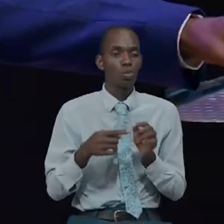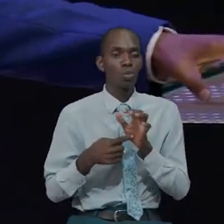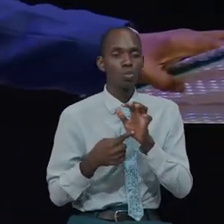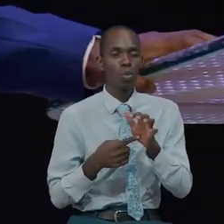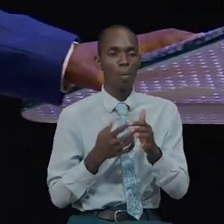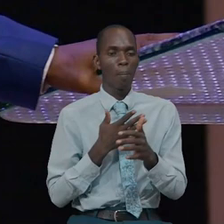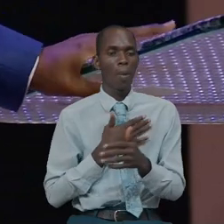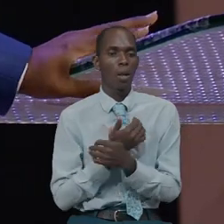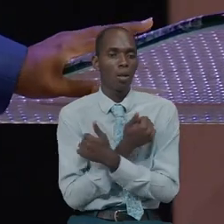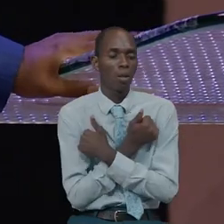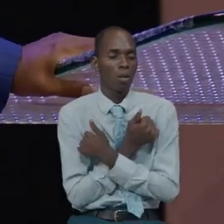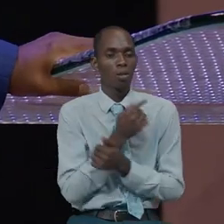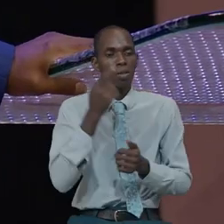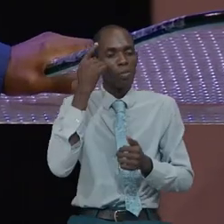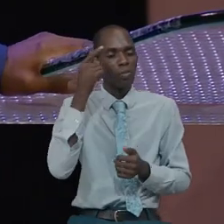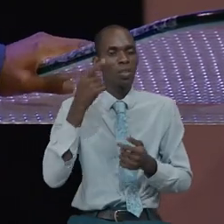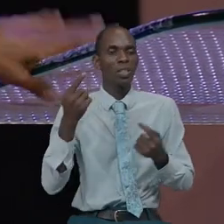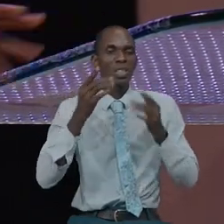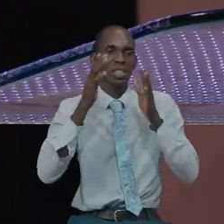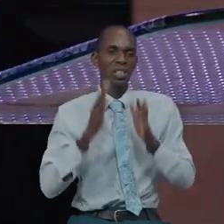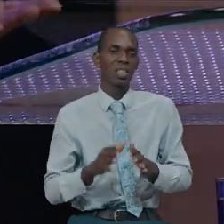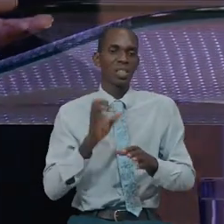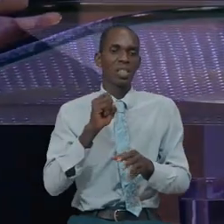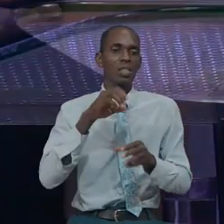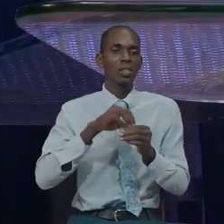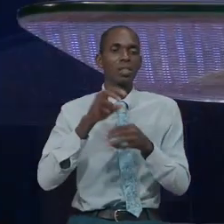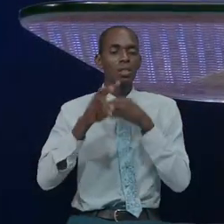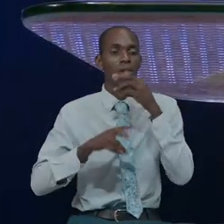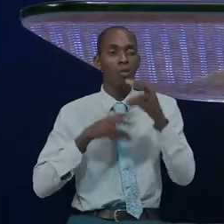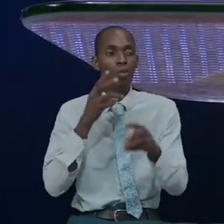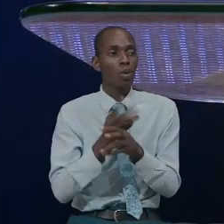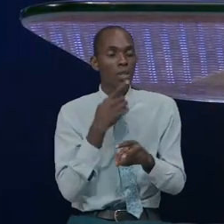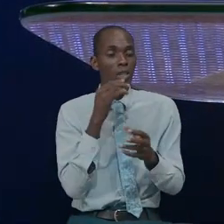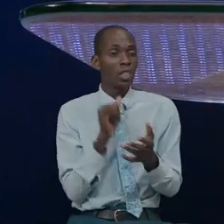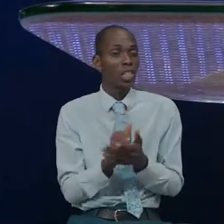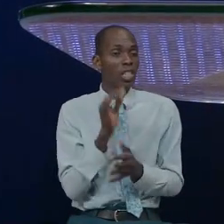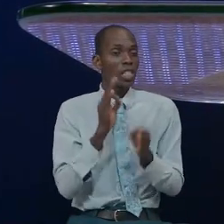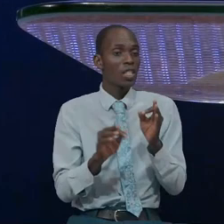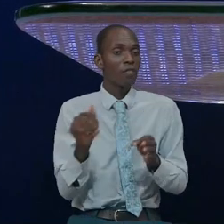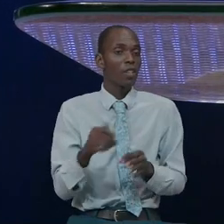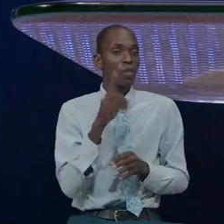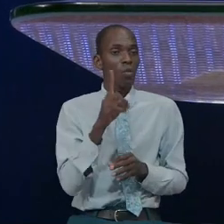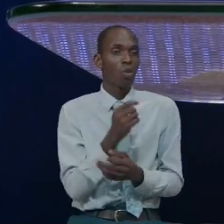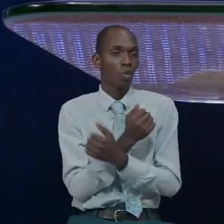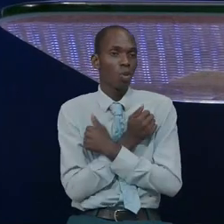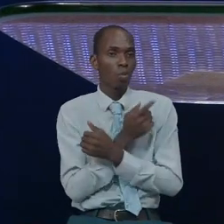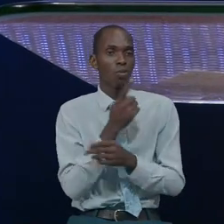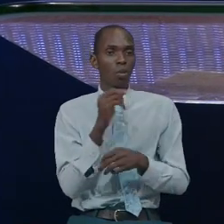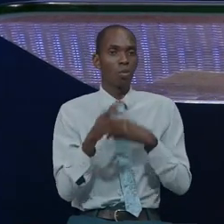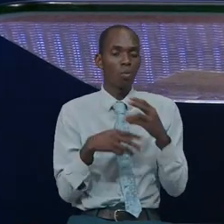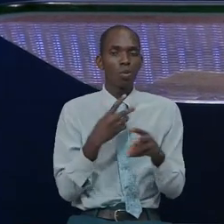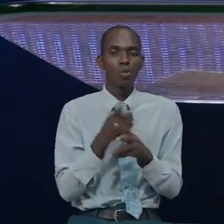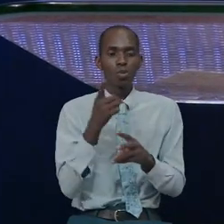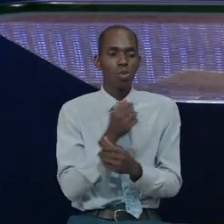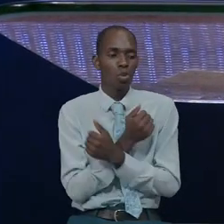the transgressors in the world. It says, if any man love the world, you love the world